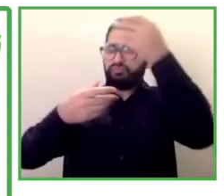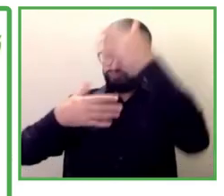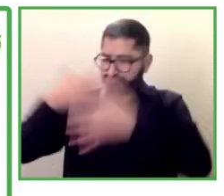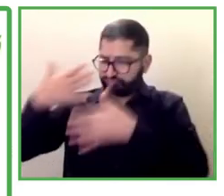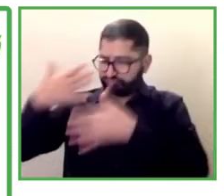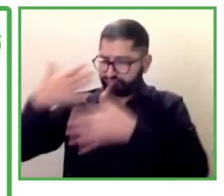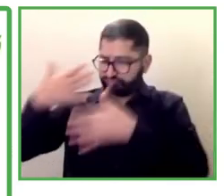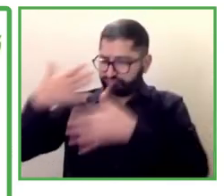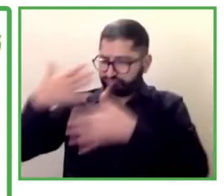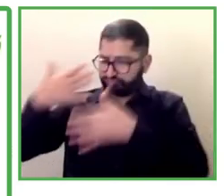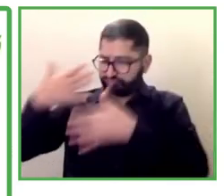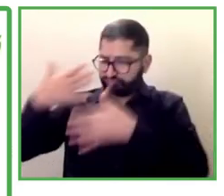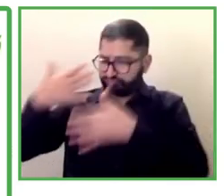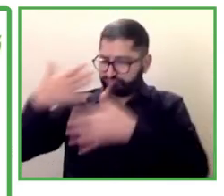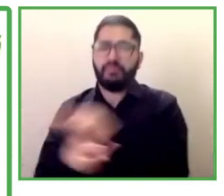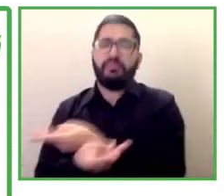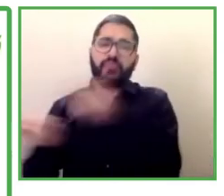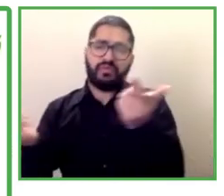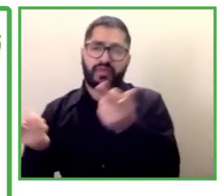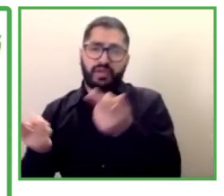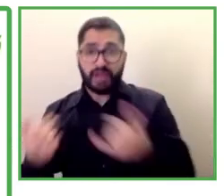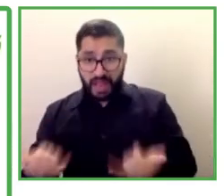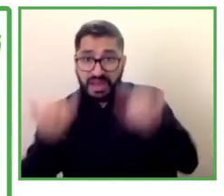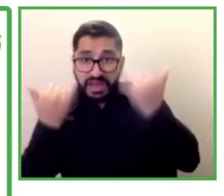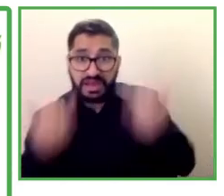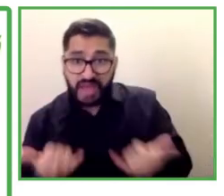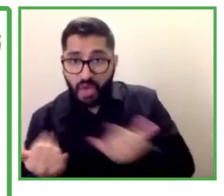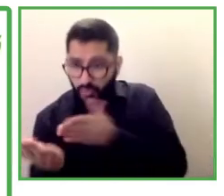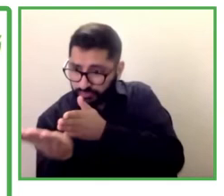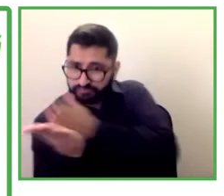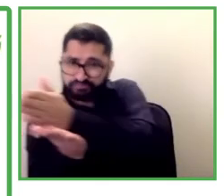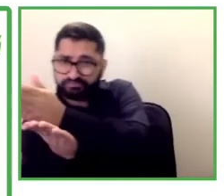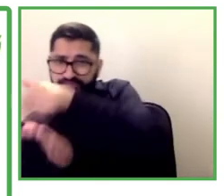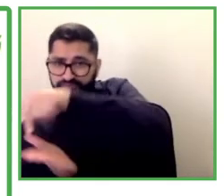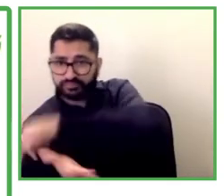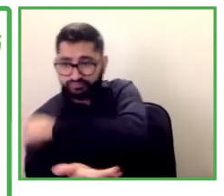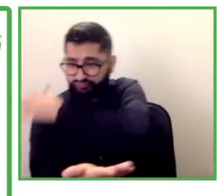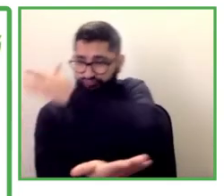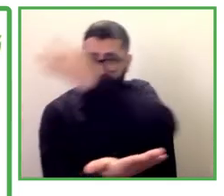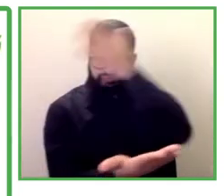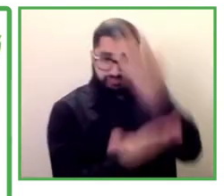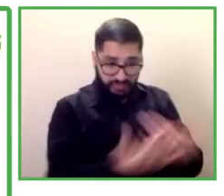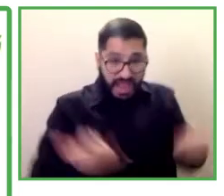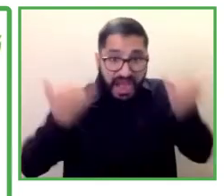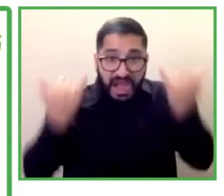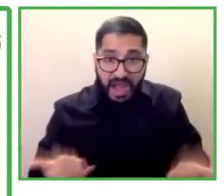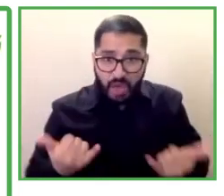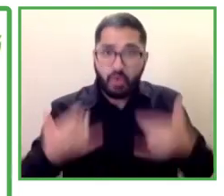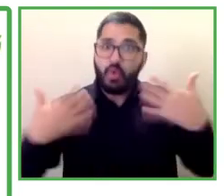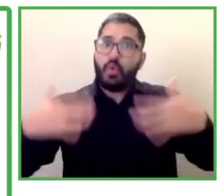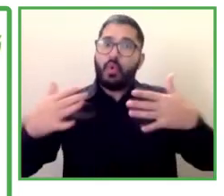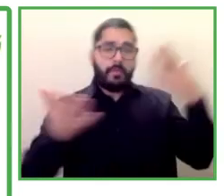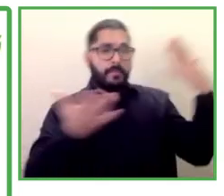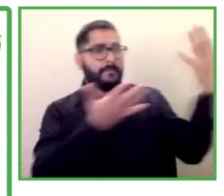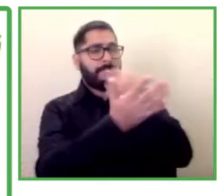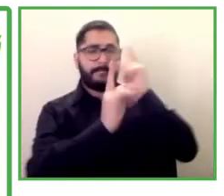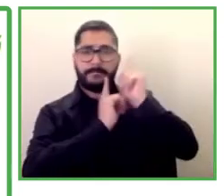with the internal practice. We have had a great progress.